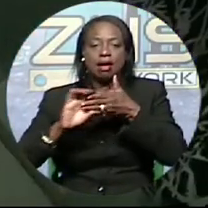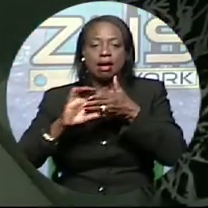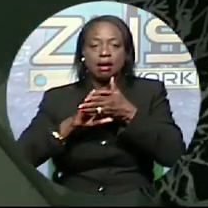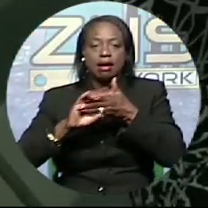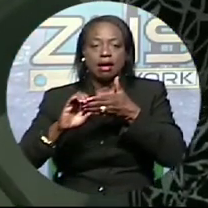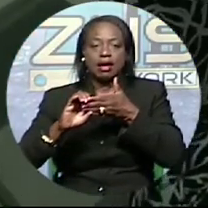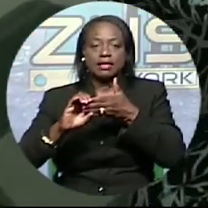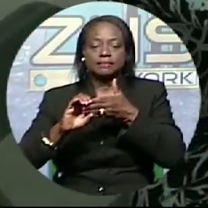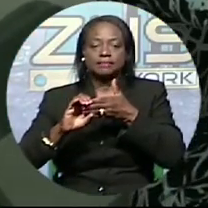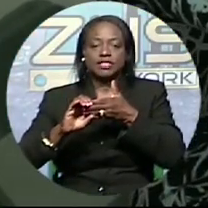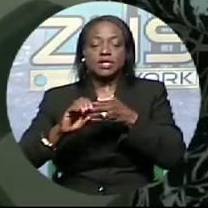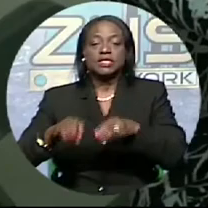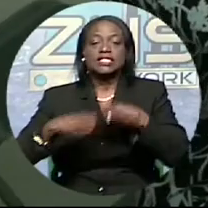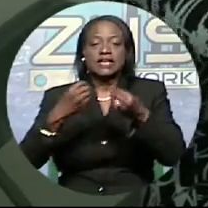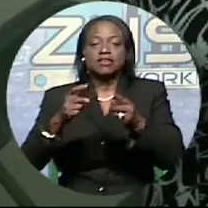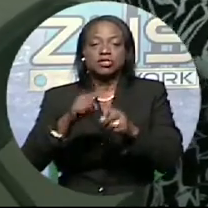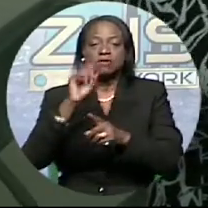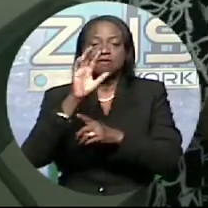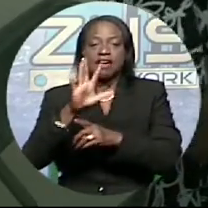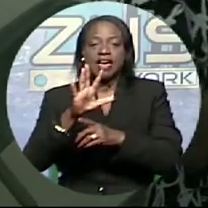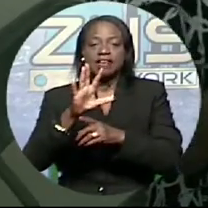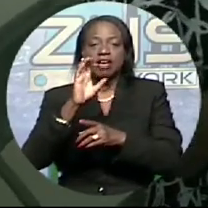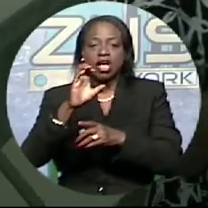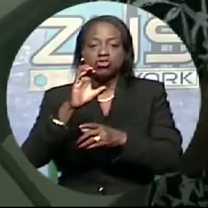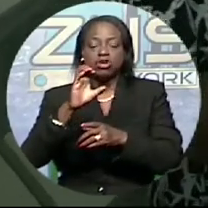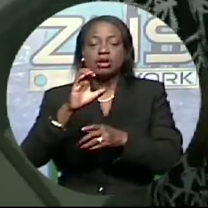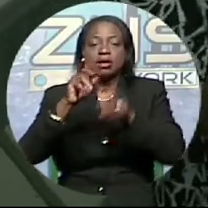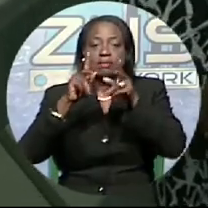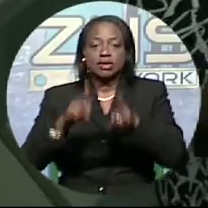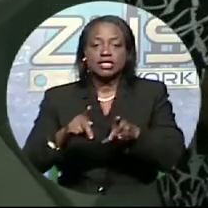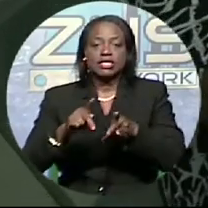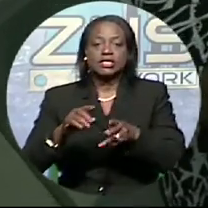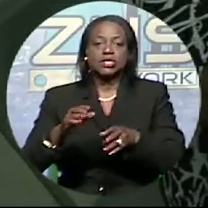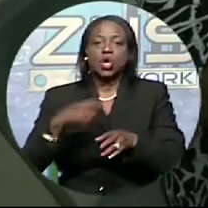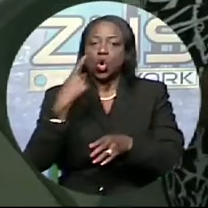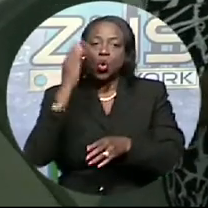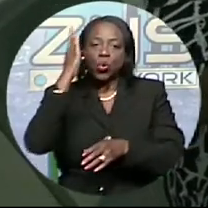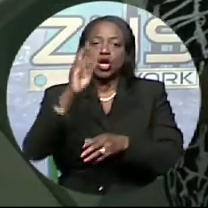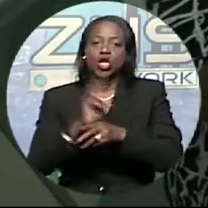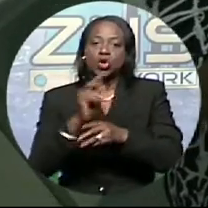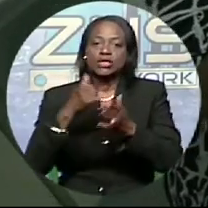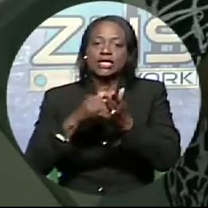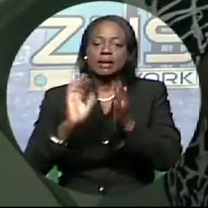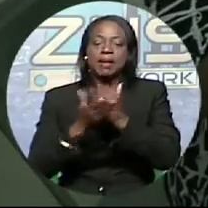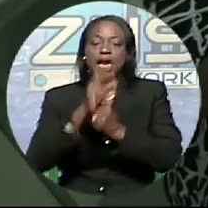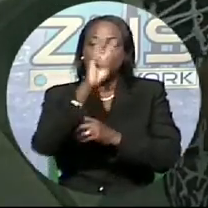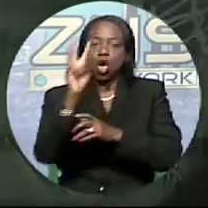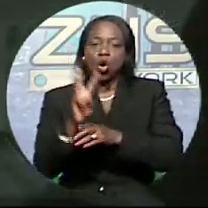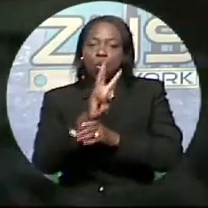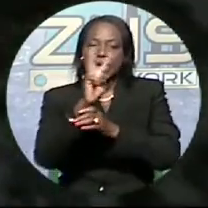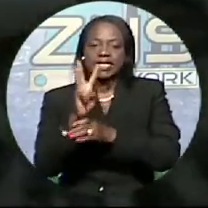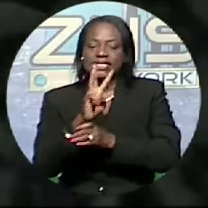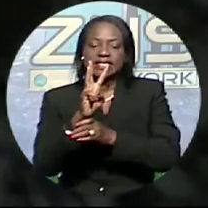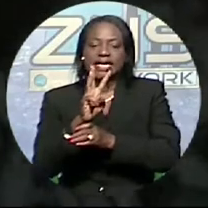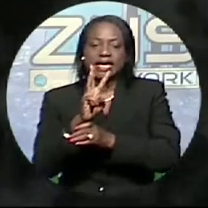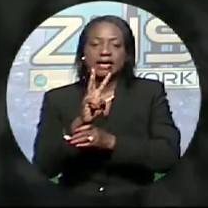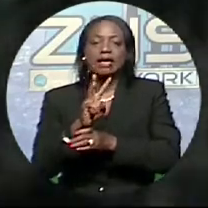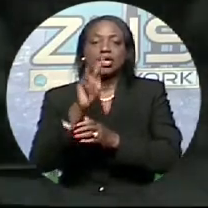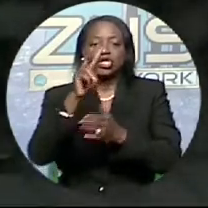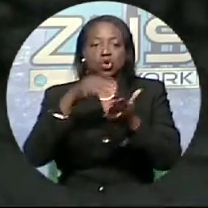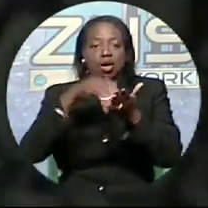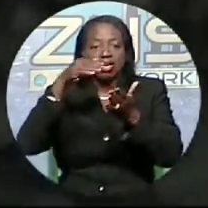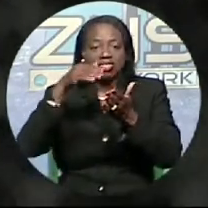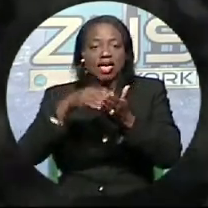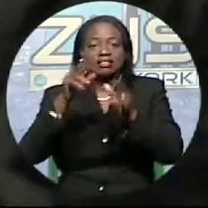card was launched to 500 clients who will be able to use it by Wednesday. Eventually, some 2,000 clients at the Fox Hill office will benefit from